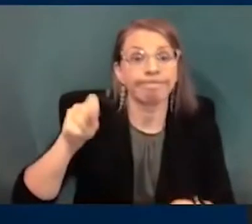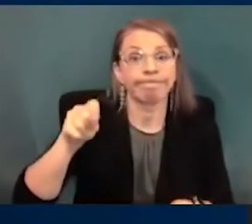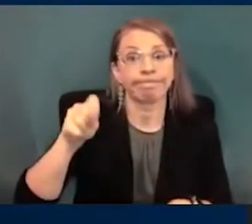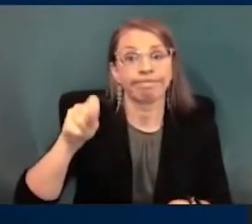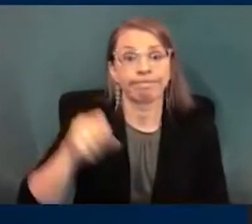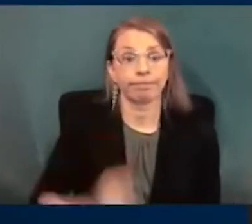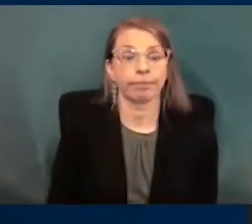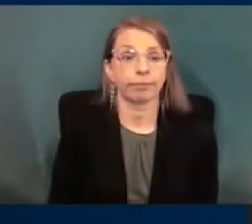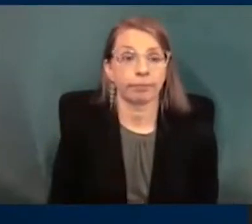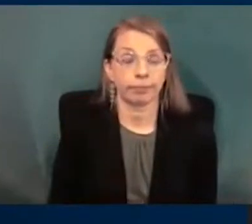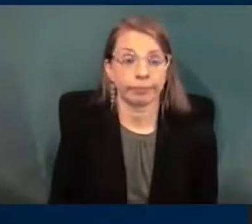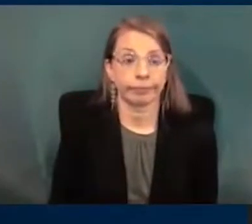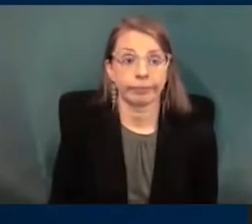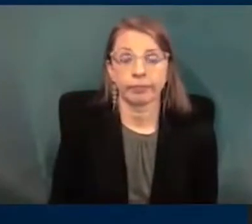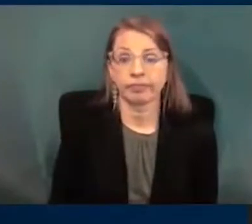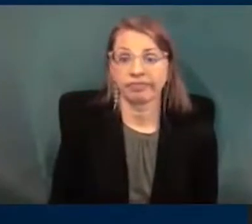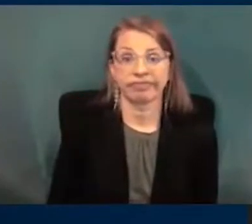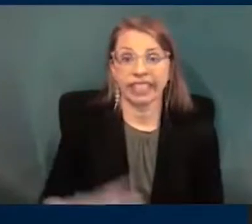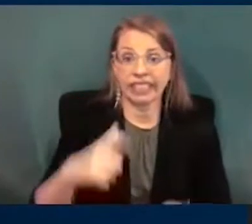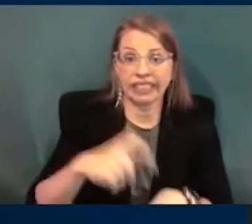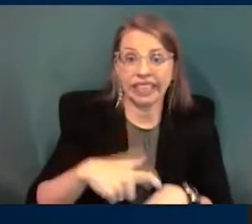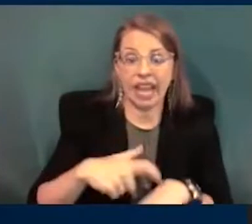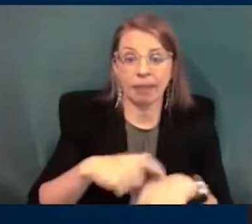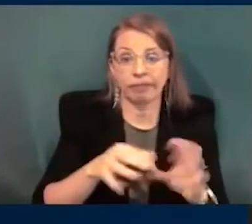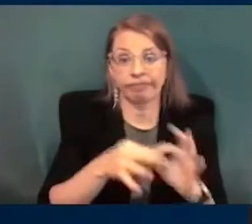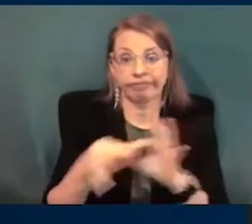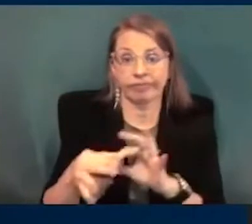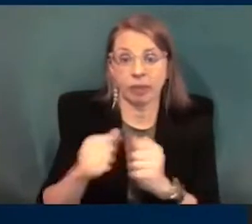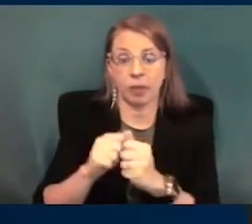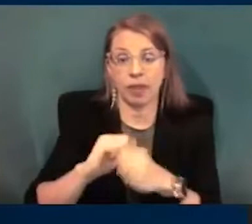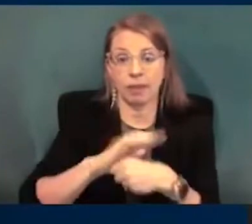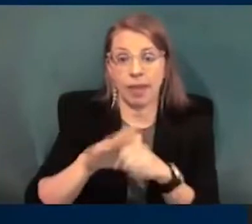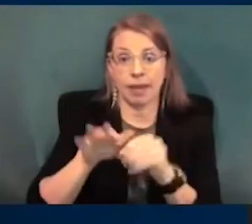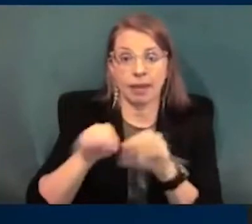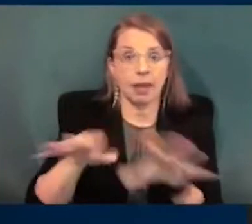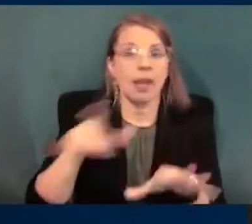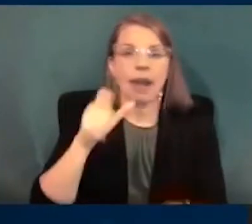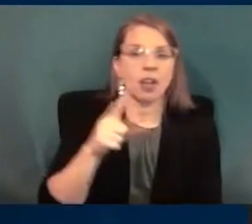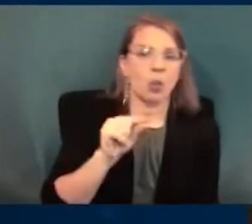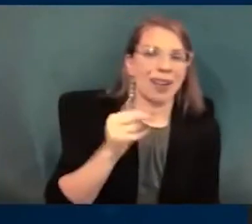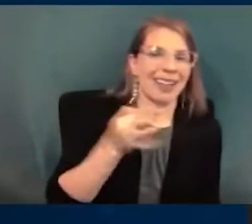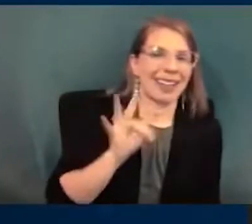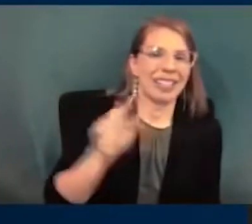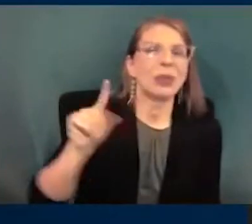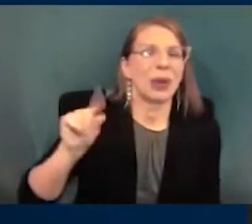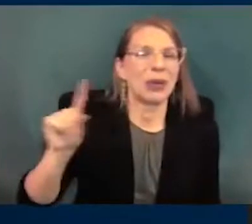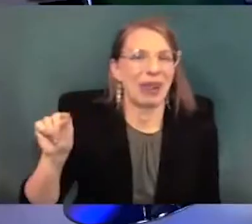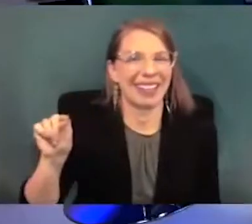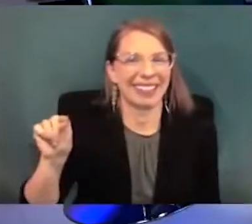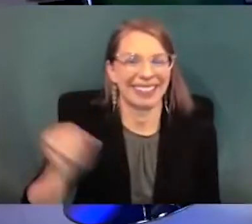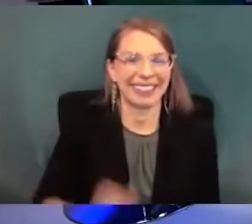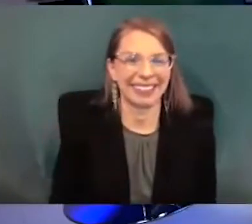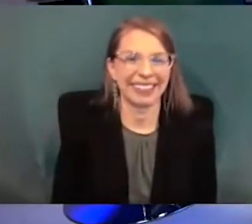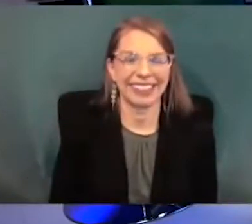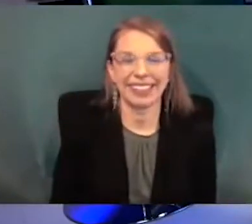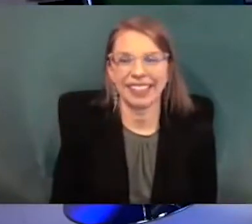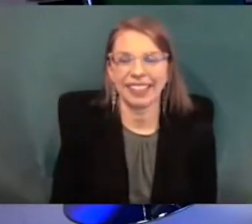timing of the pandemic. So it would be Yes. 2020, 2019, probably. Yes, didn't have not cases around 2019. here. So yeah. Okay.